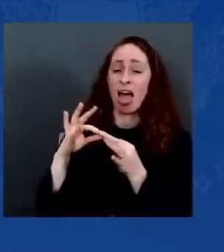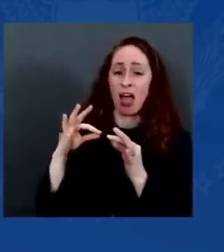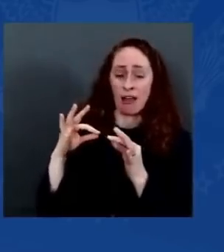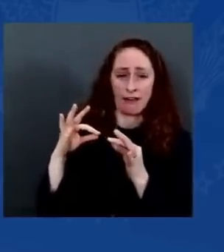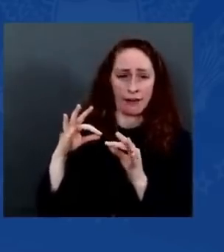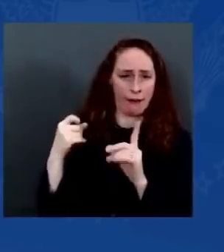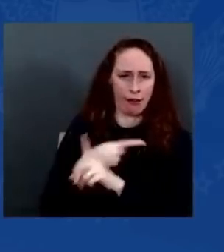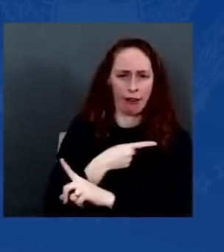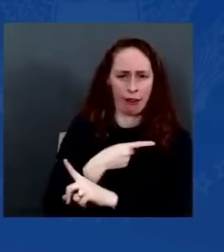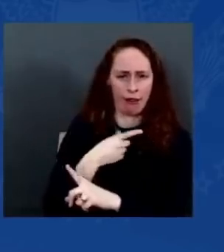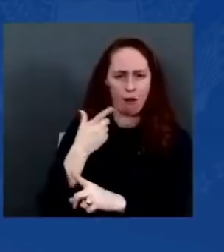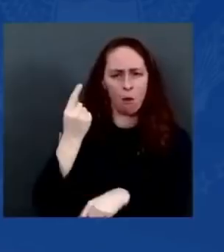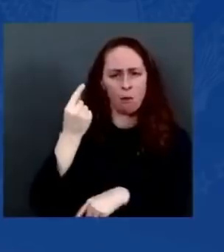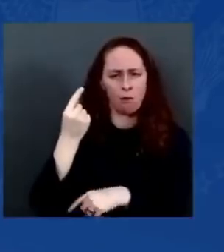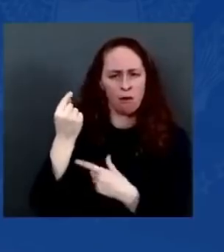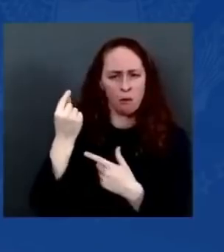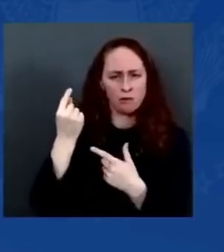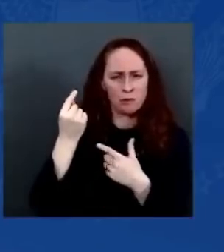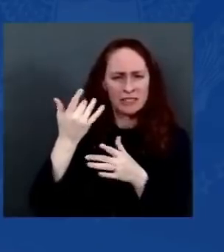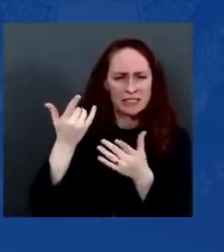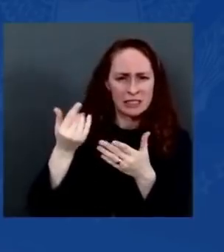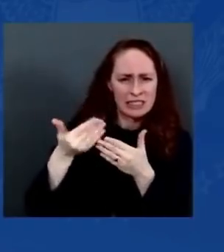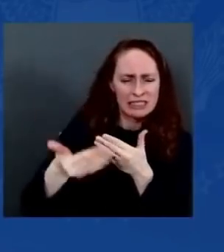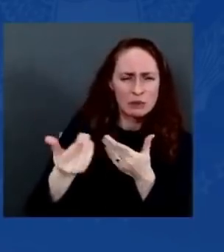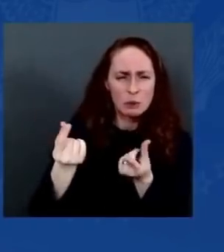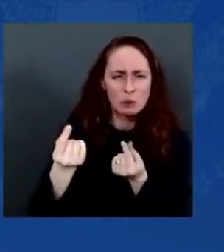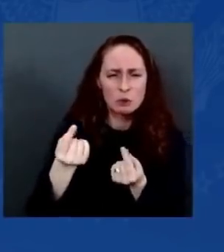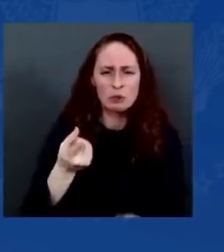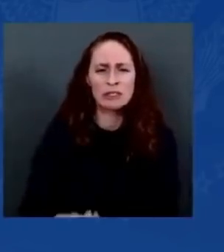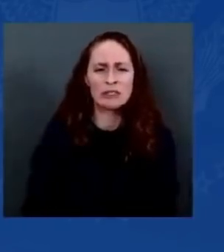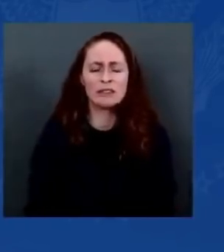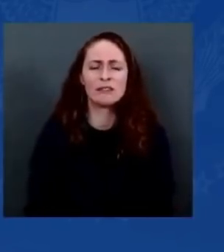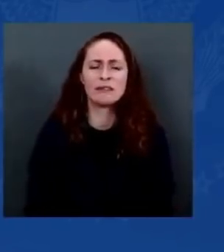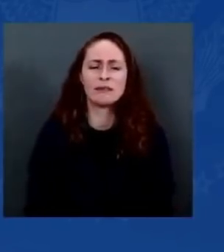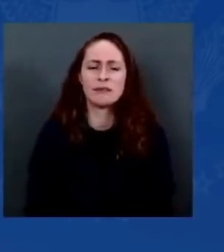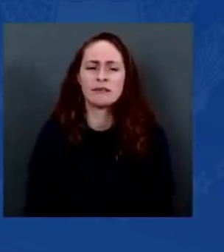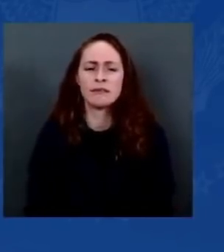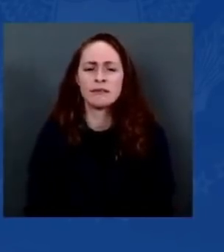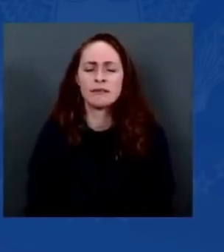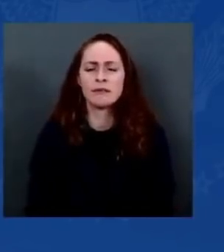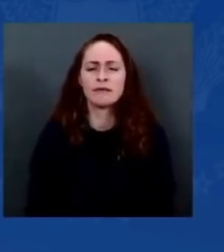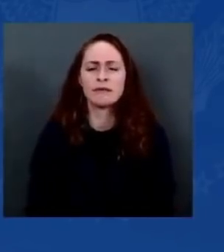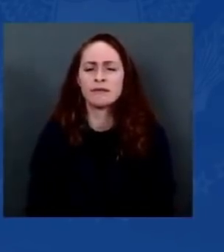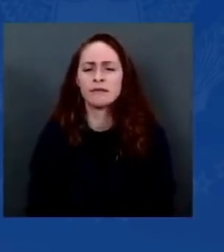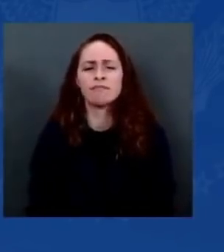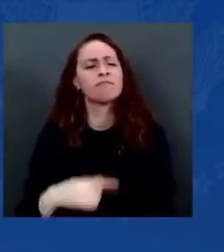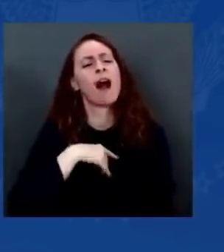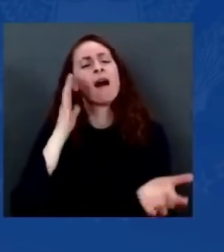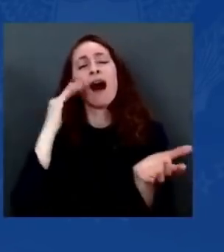You know, I told you before, you've heard me say this before, some people think maybe I'm not Irish because I don't hold a